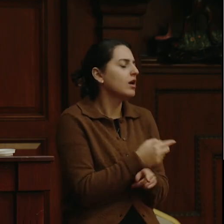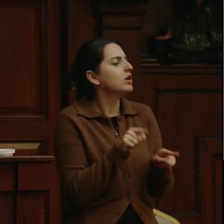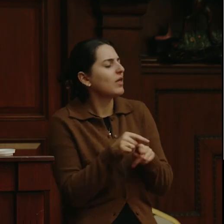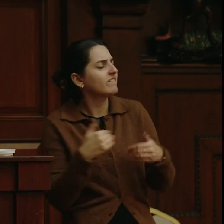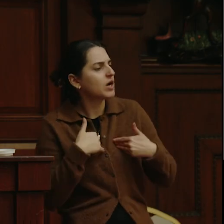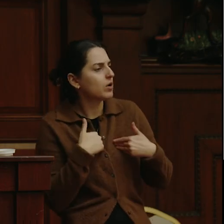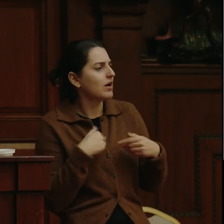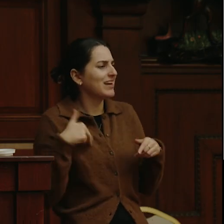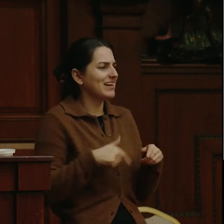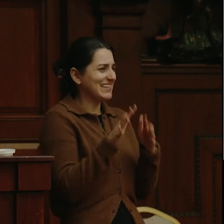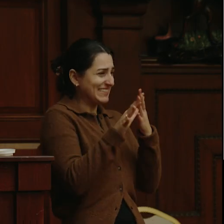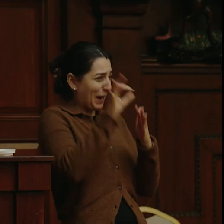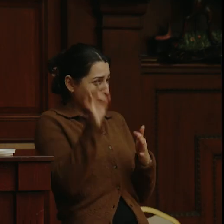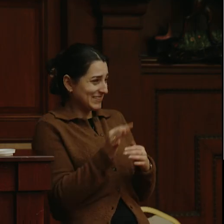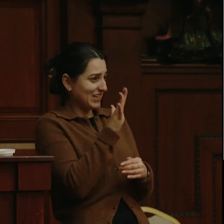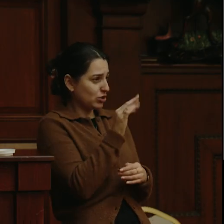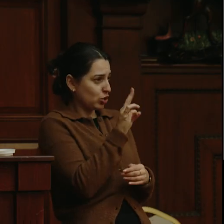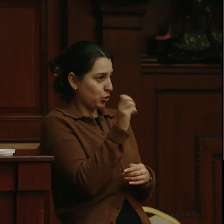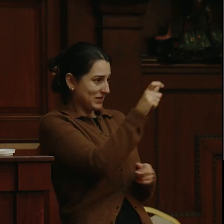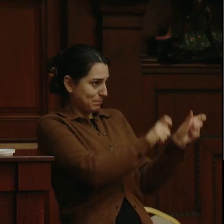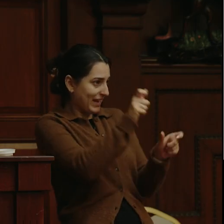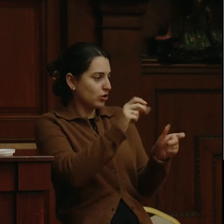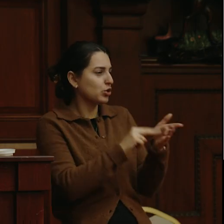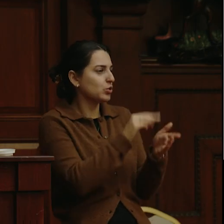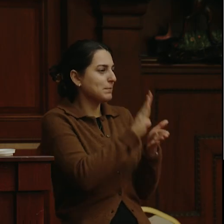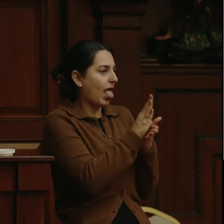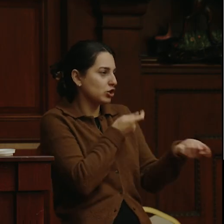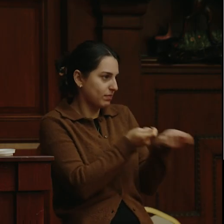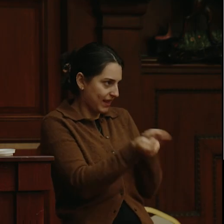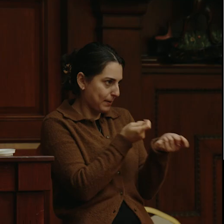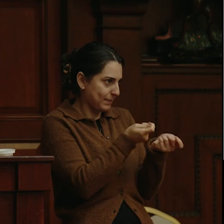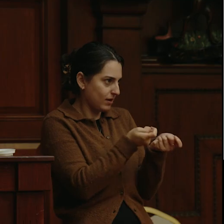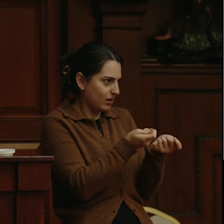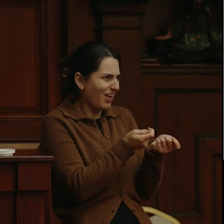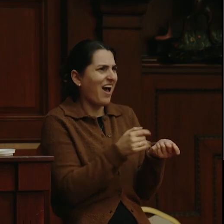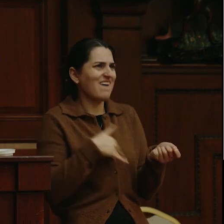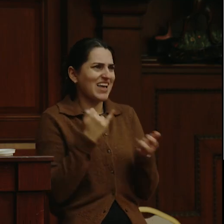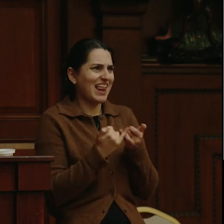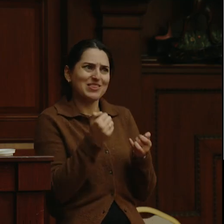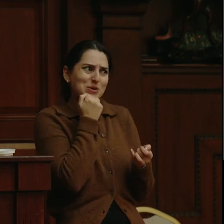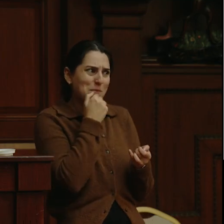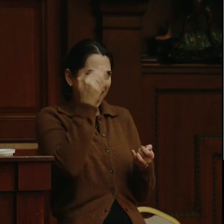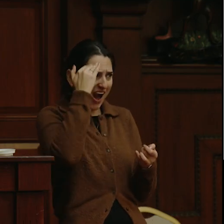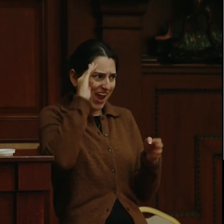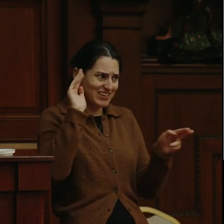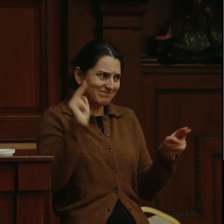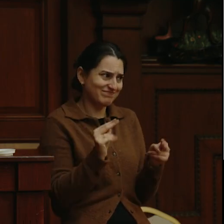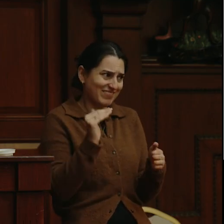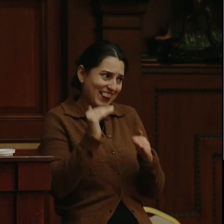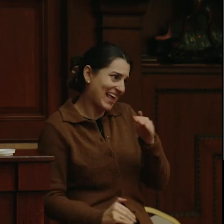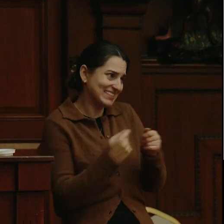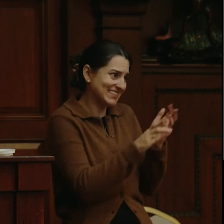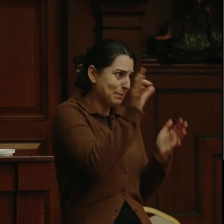worrying is about 10% of lupus patients were on a biologic therapy, and I suspect it's less than that in Ireland, and I suspect it's